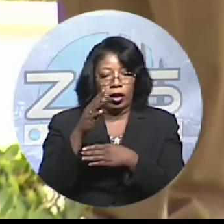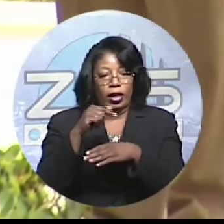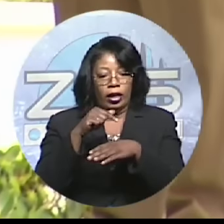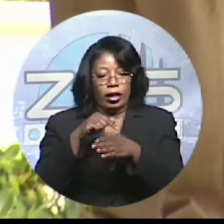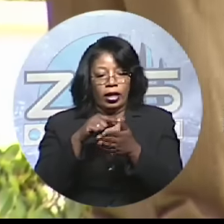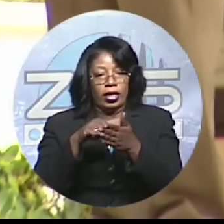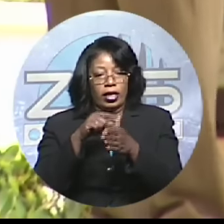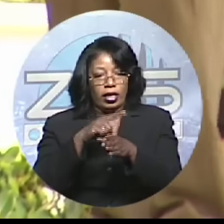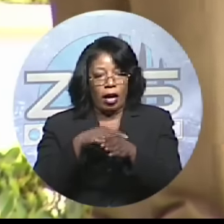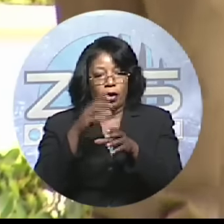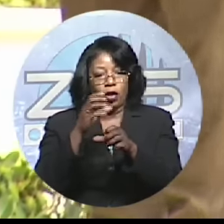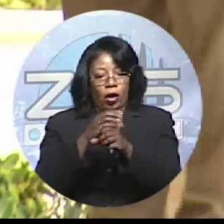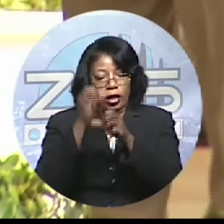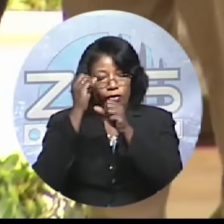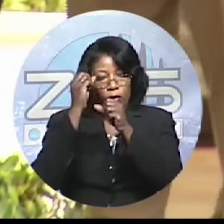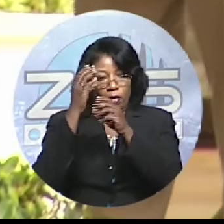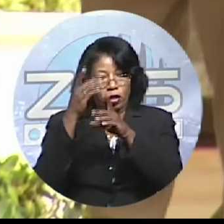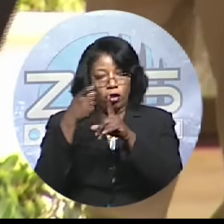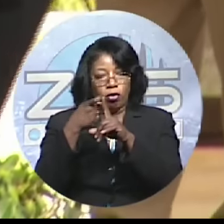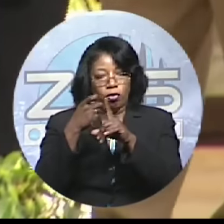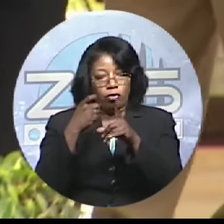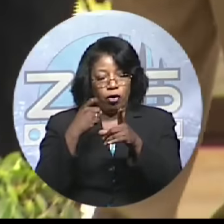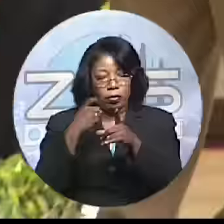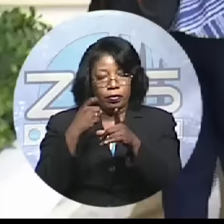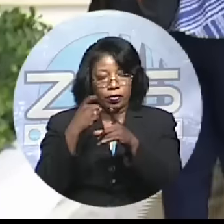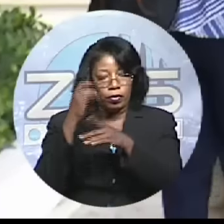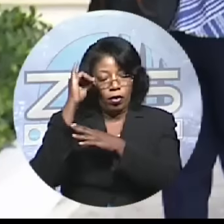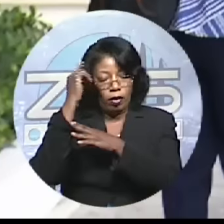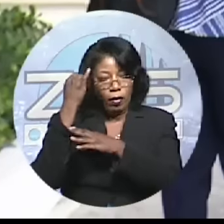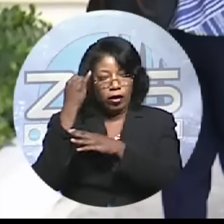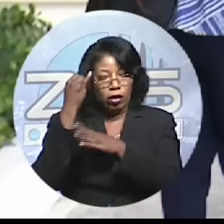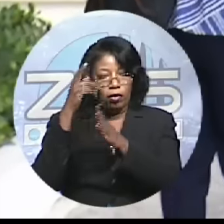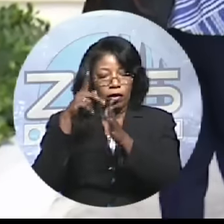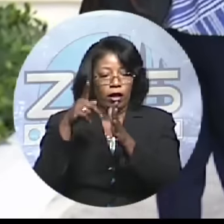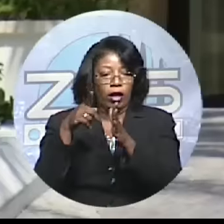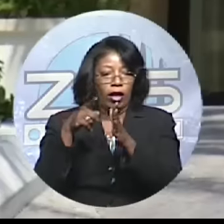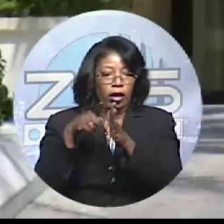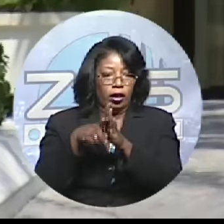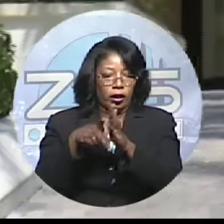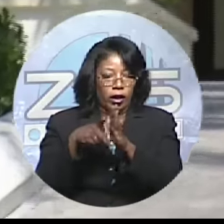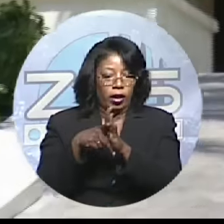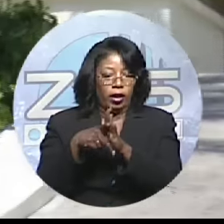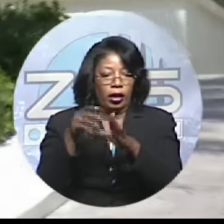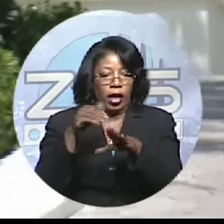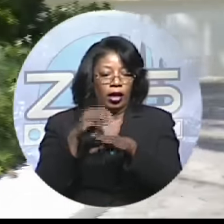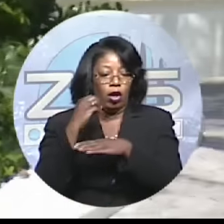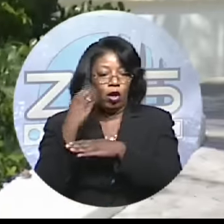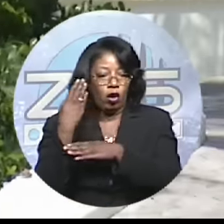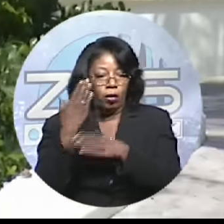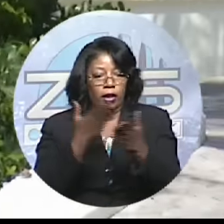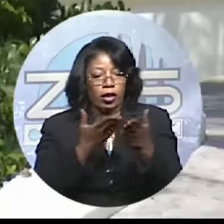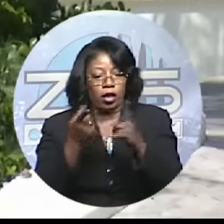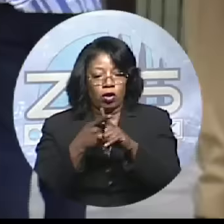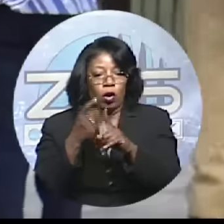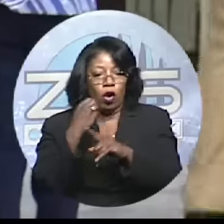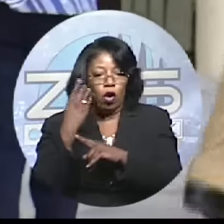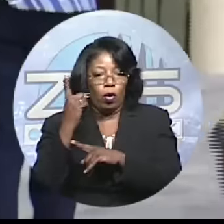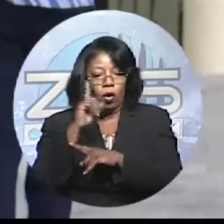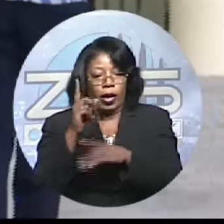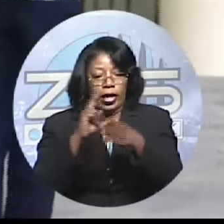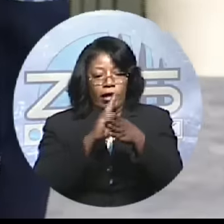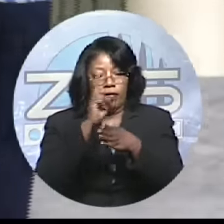Dean says he received information from Inspector Johnson on an alleged homicide and was escorted to the home of the deceased male, where he